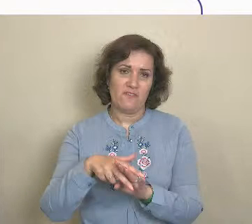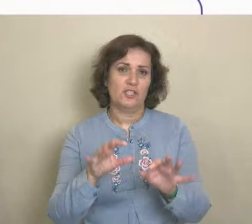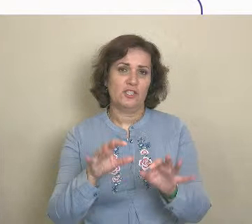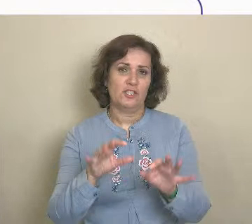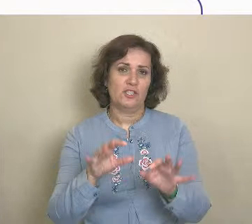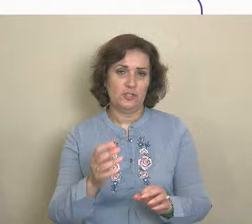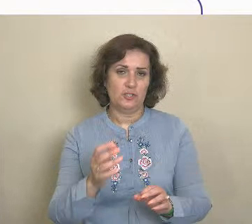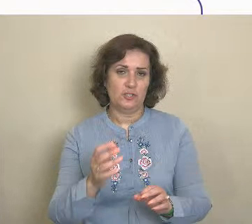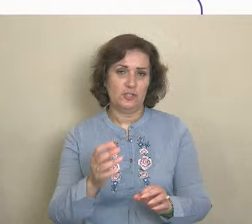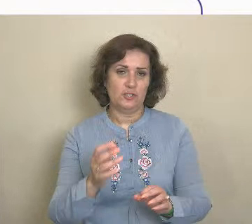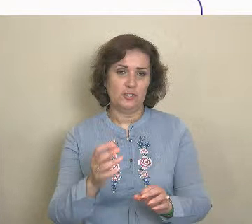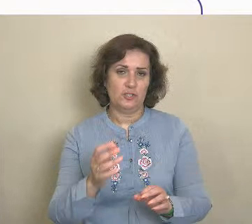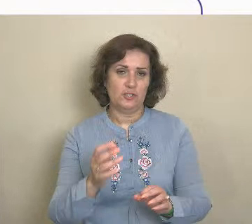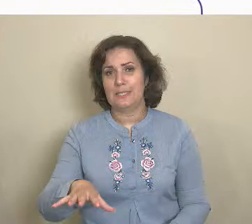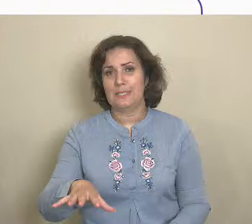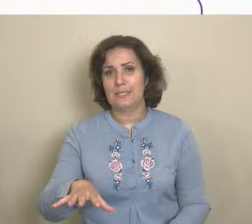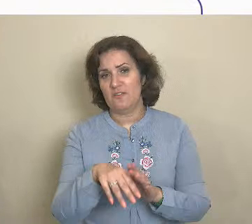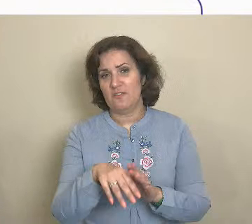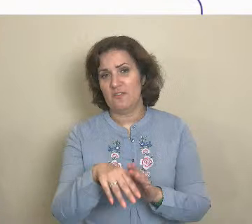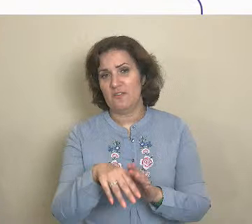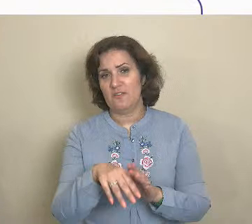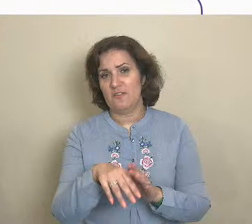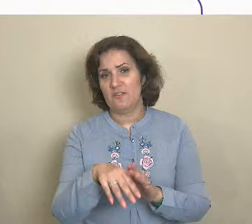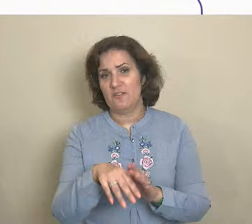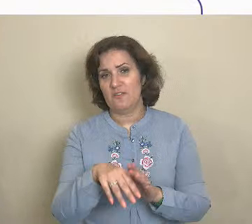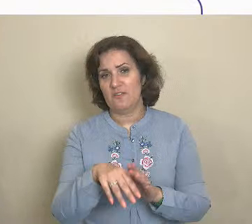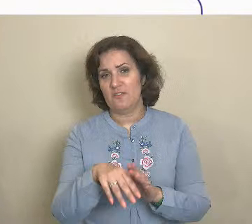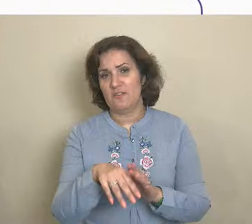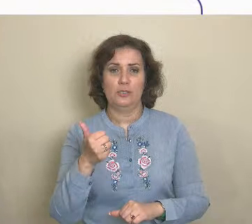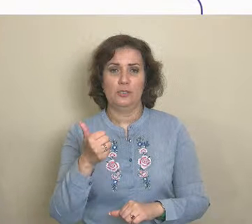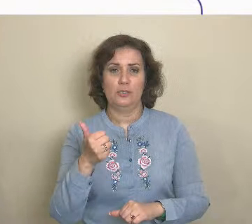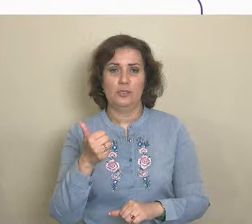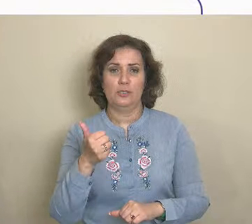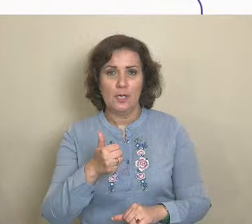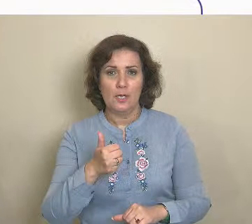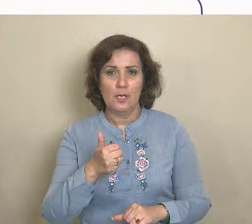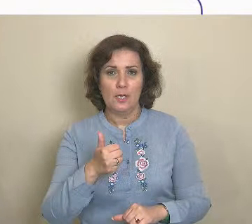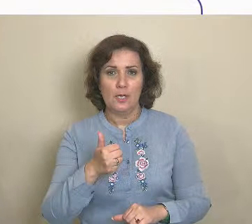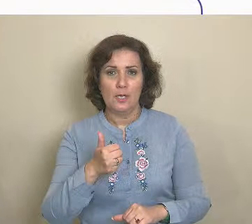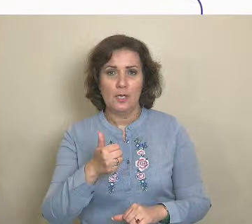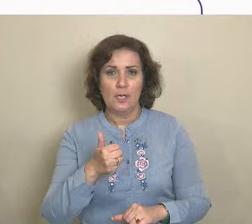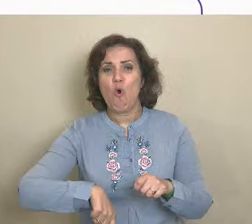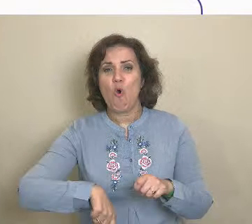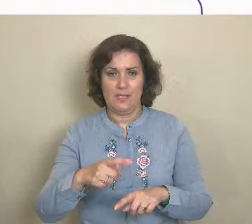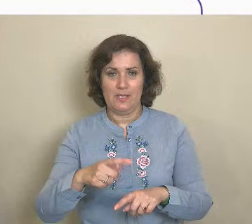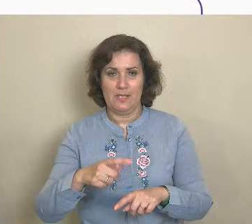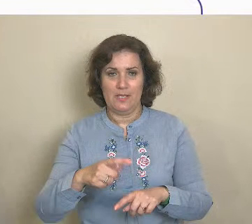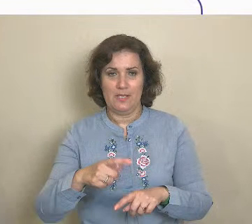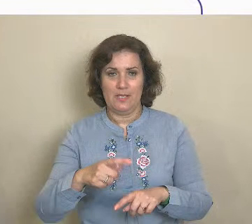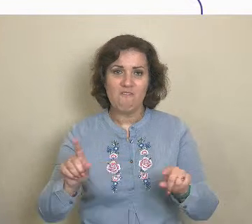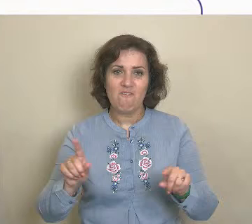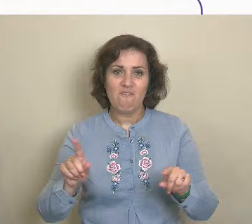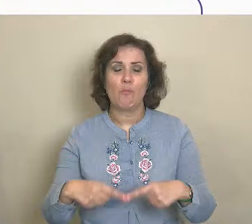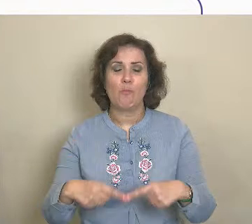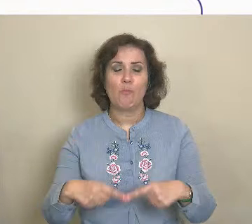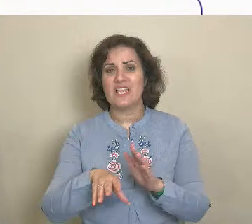major load is going to be with the TECs. And the first lesson, or the first test, is forming